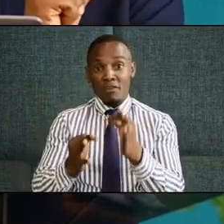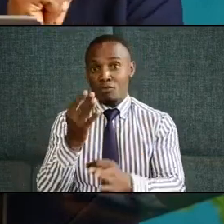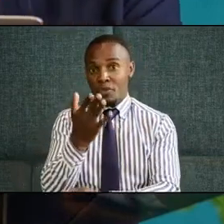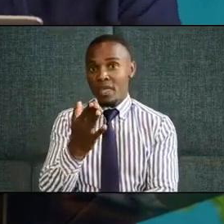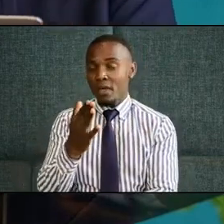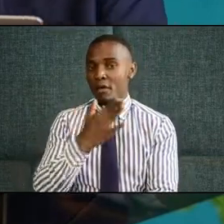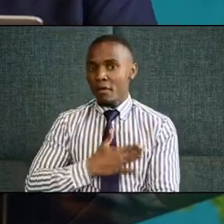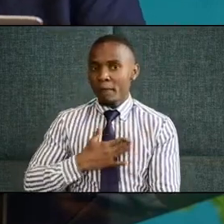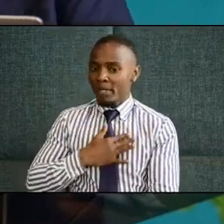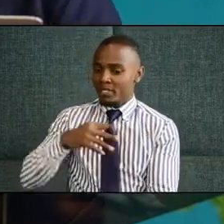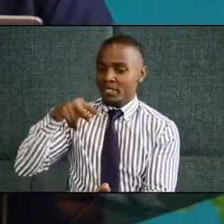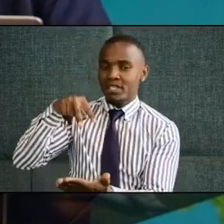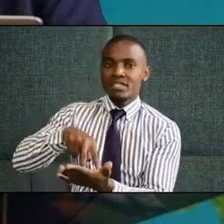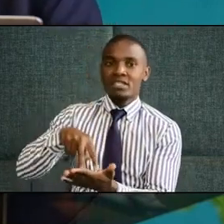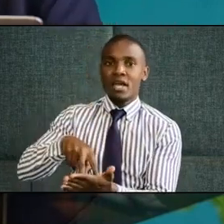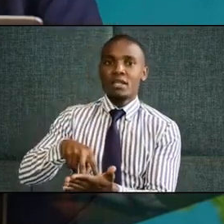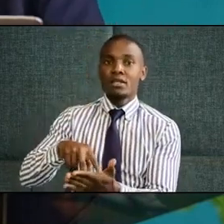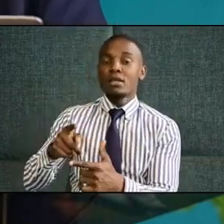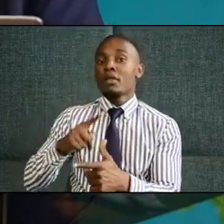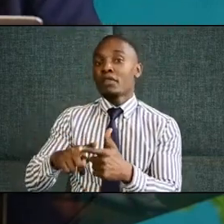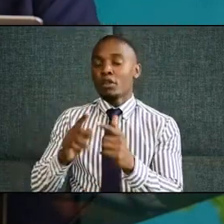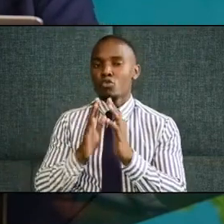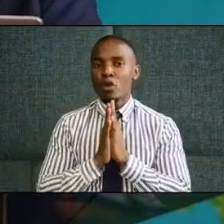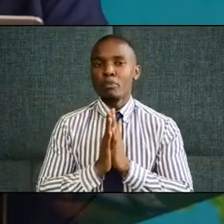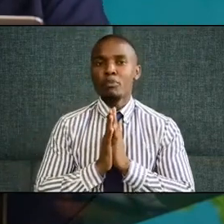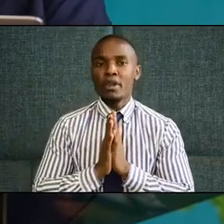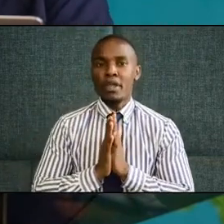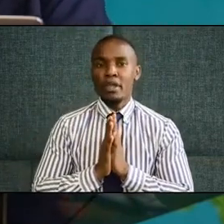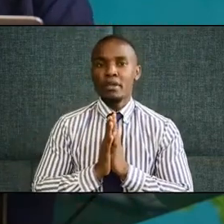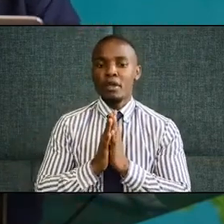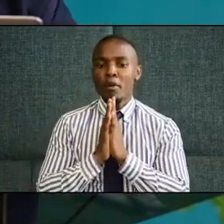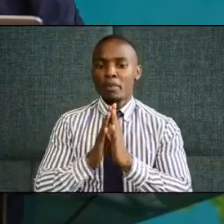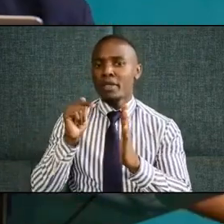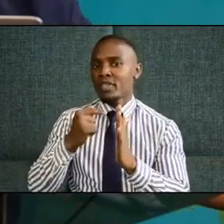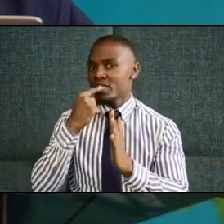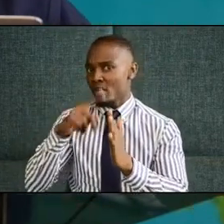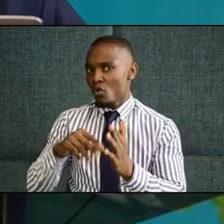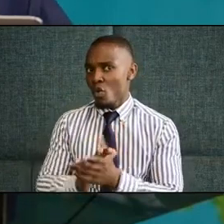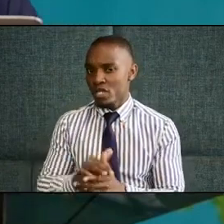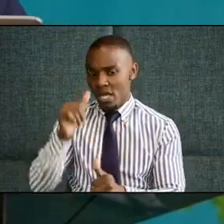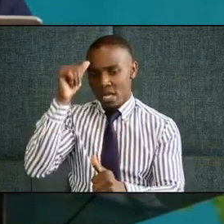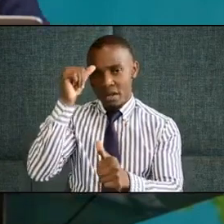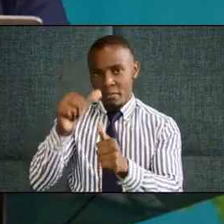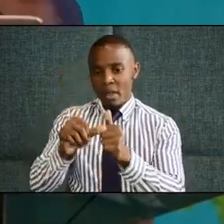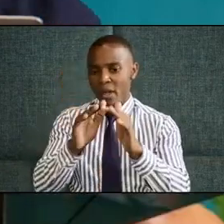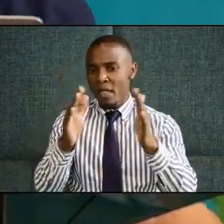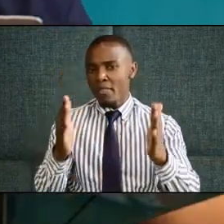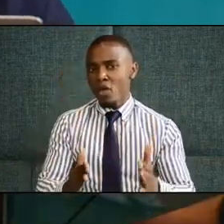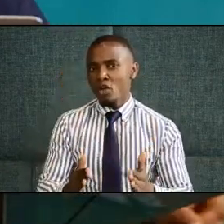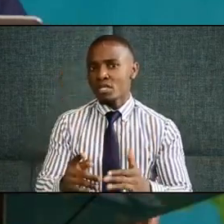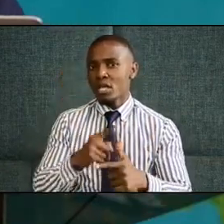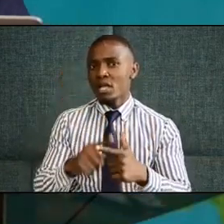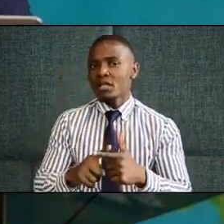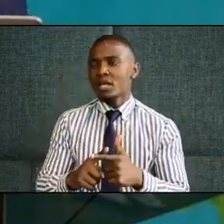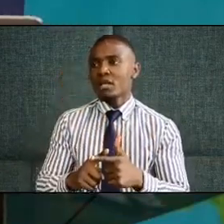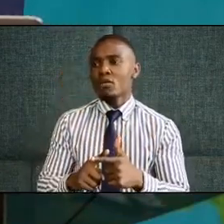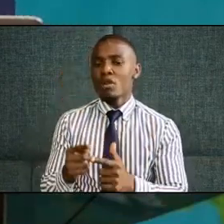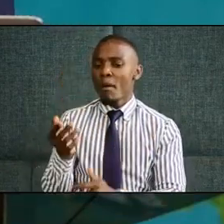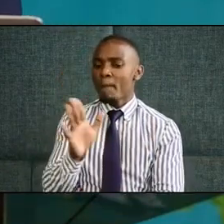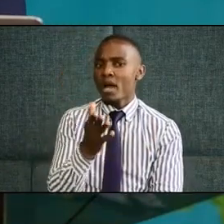feet. We'll pray a dedicatory prayer. A prayer that is saying, remember the altar. Return to the